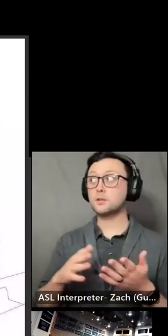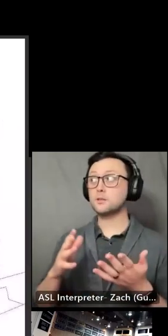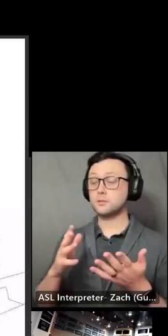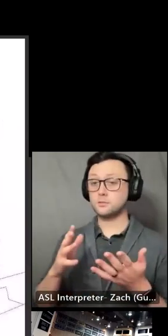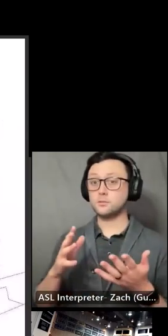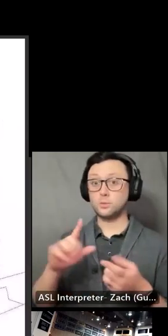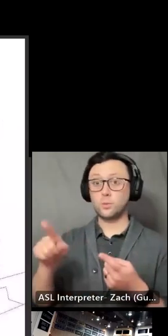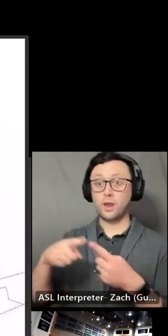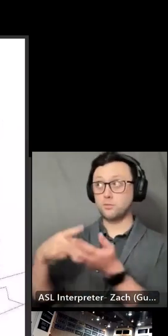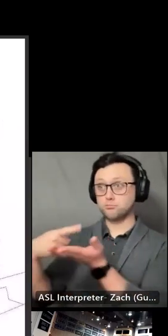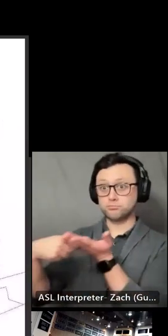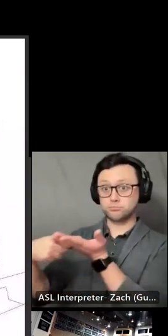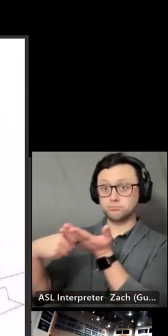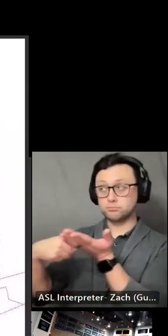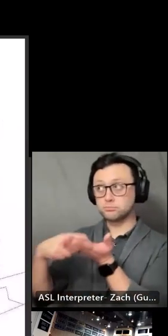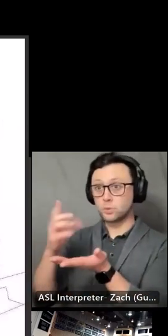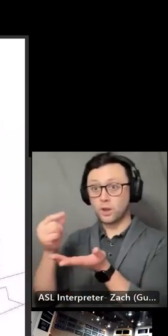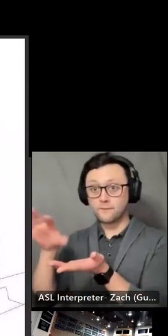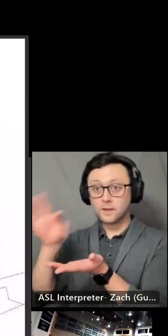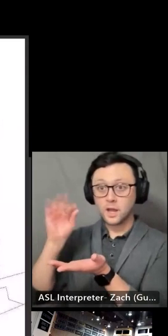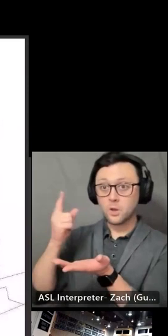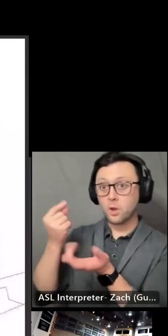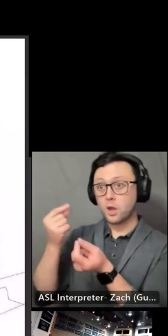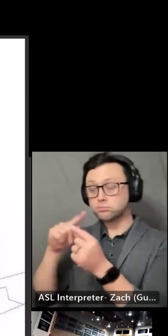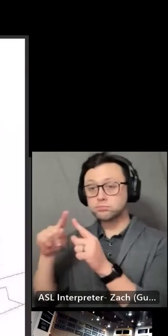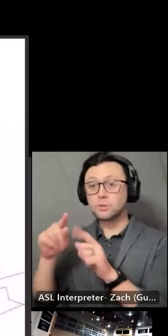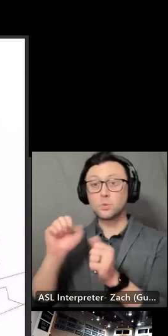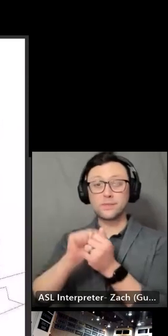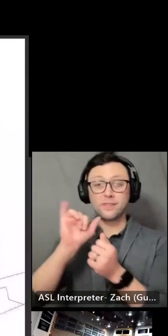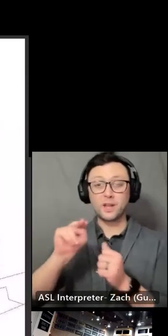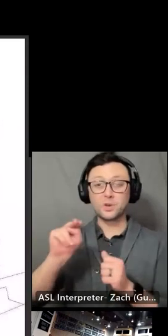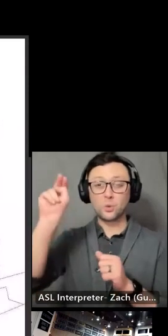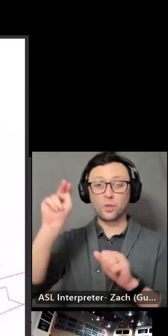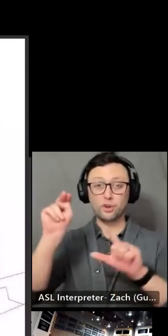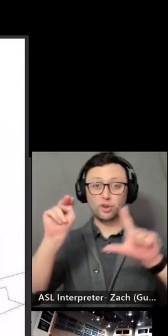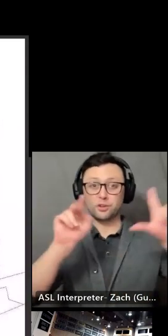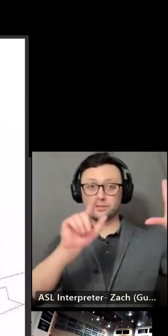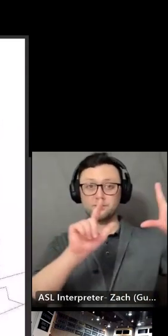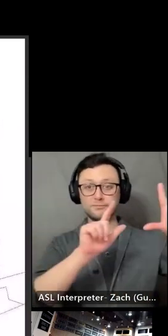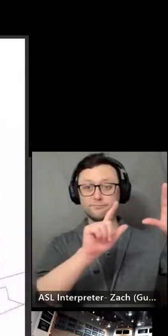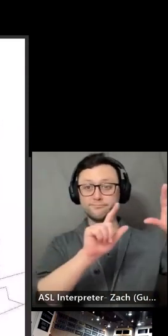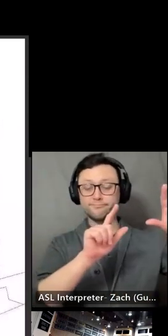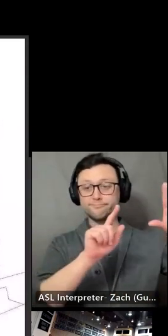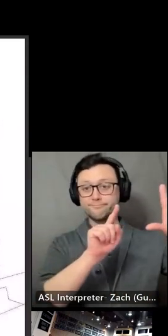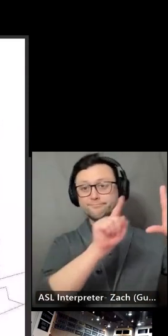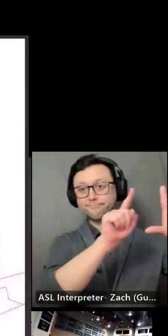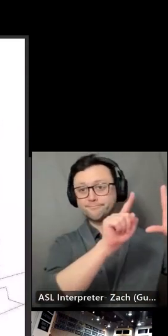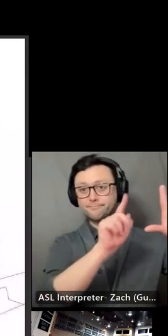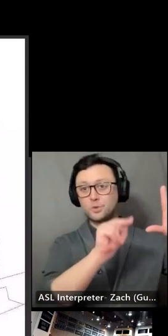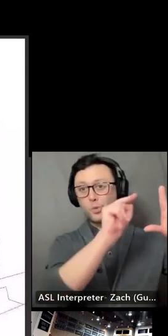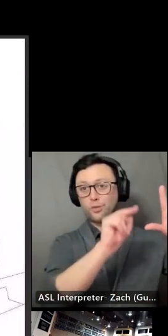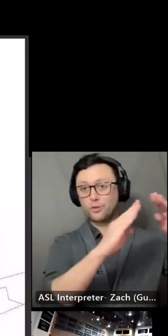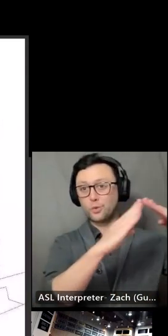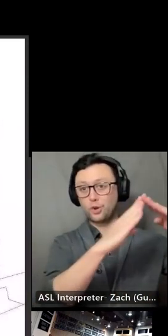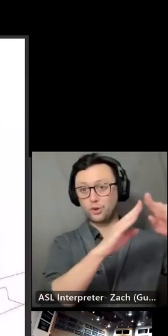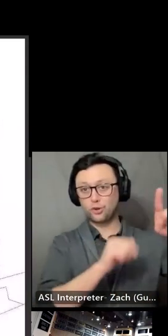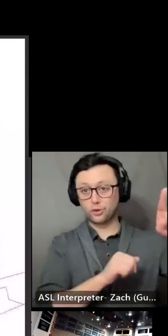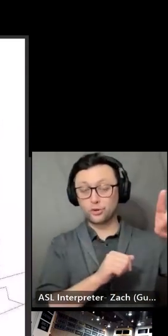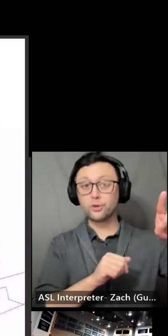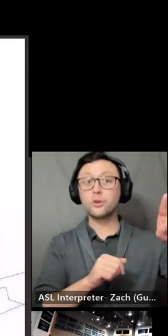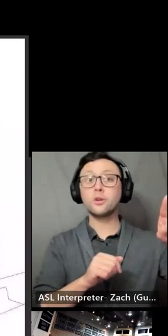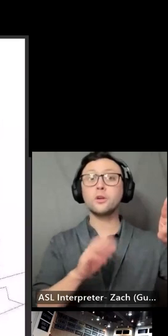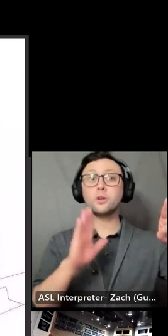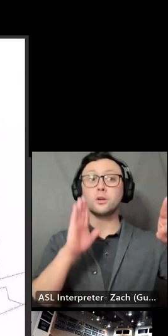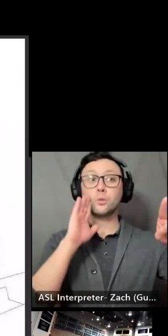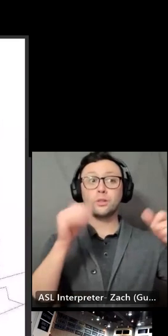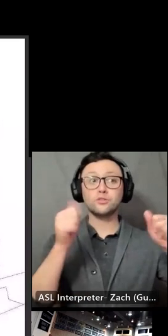know, find up in the northern corner of the site, which could definitely provide a